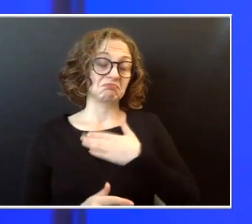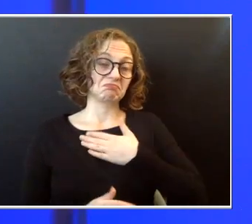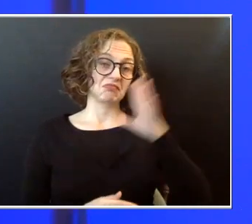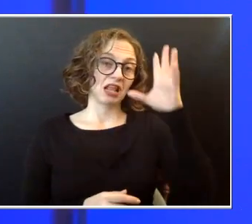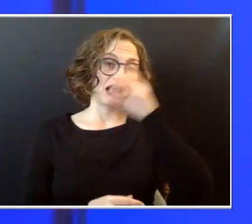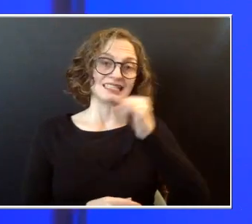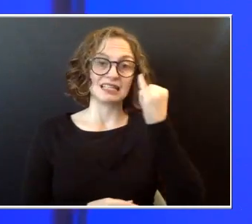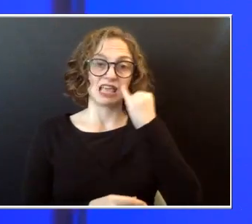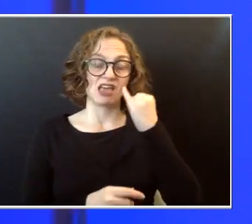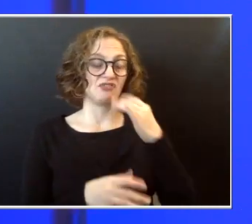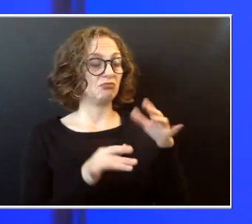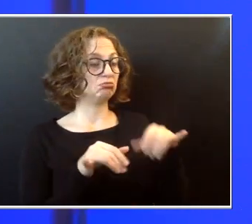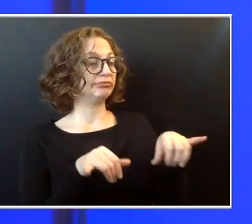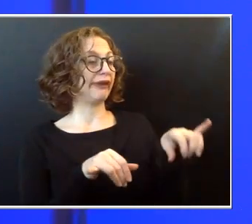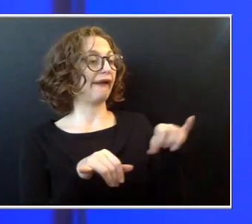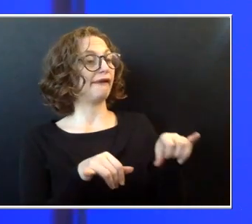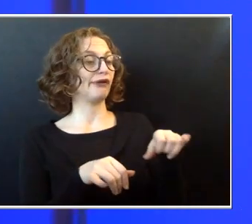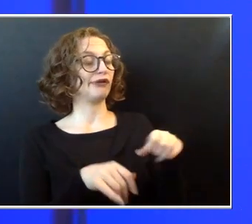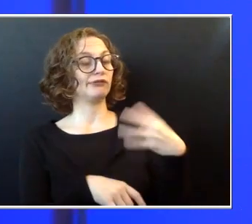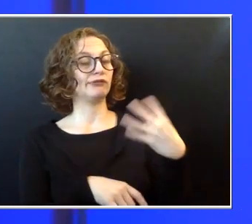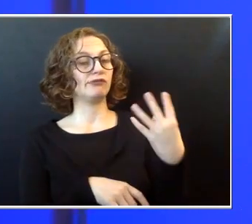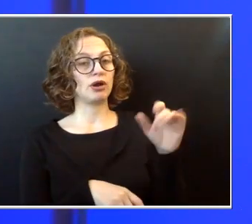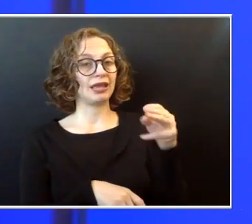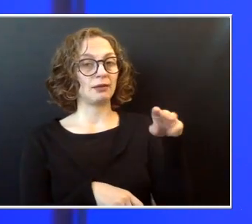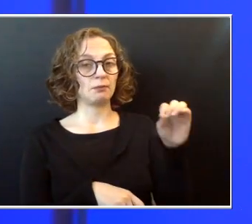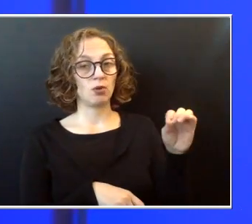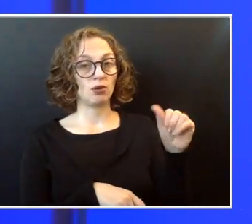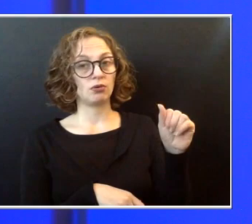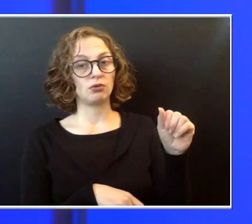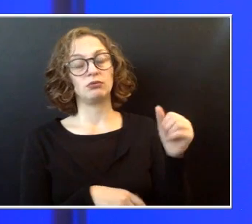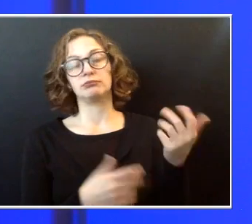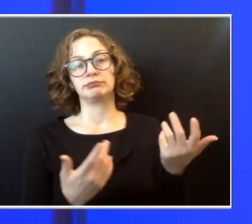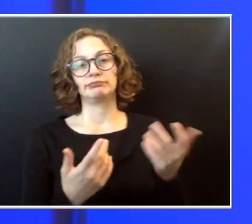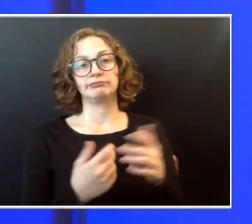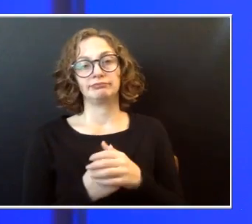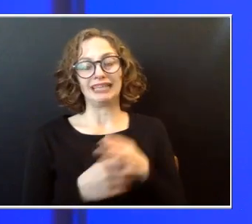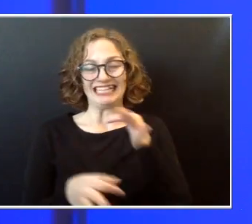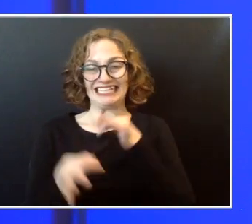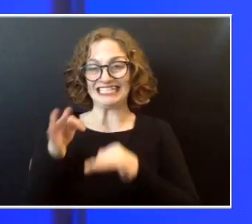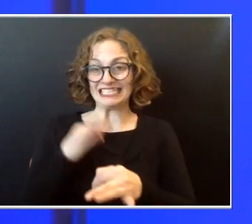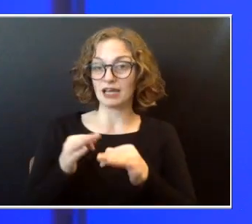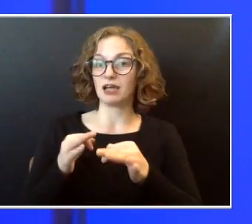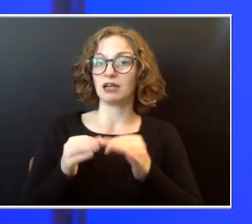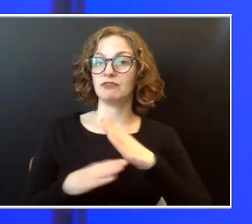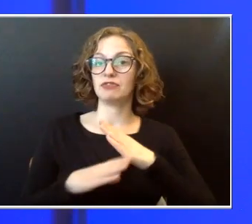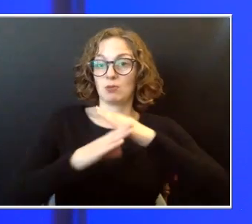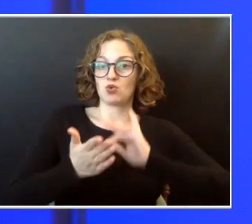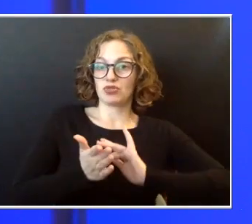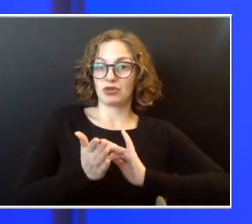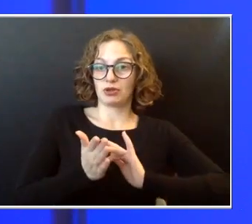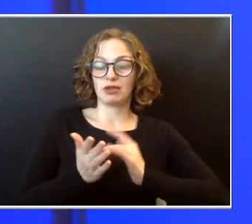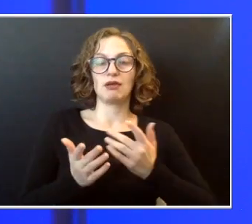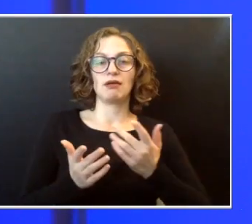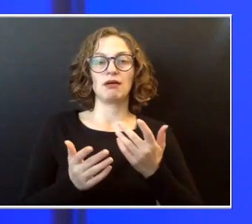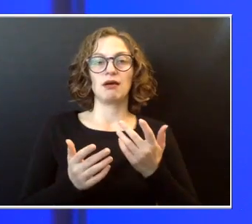that there was before instead of the Keytruda and this, it probably I would not have been able to